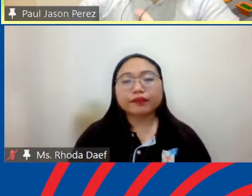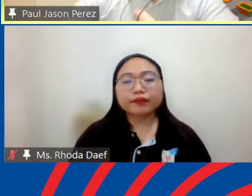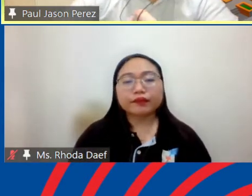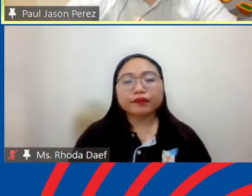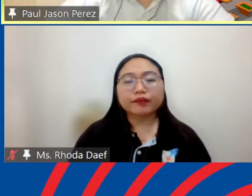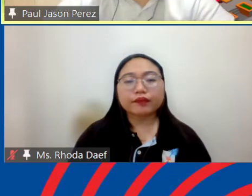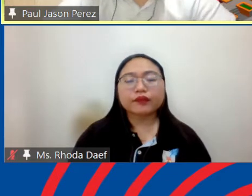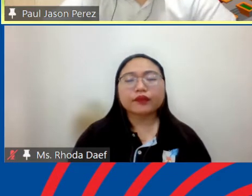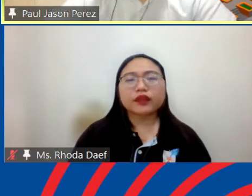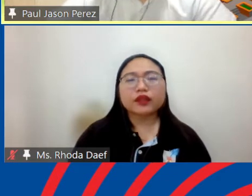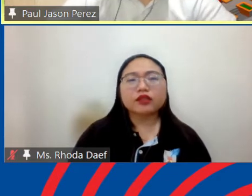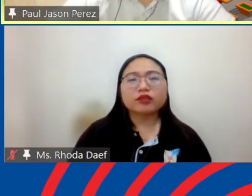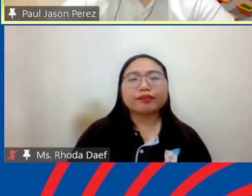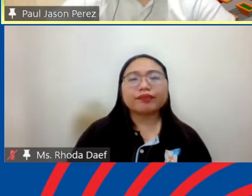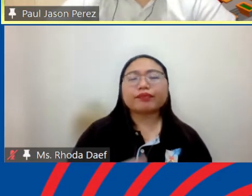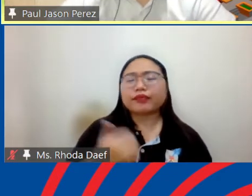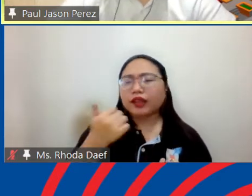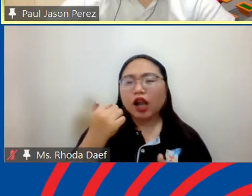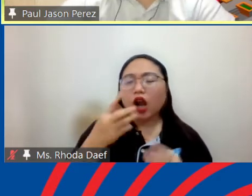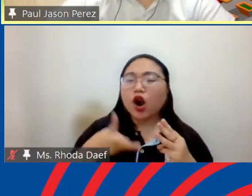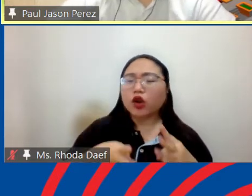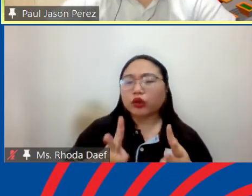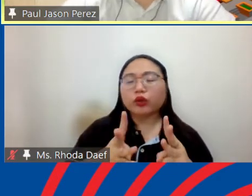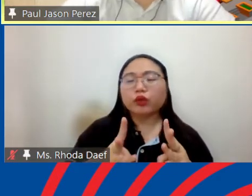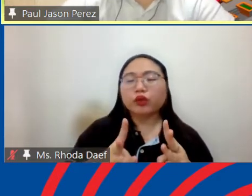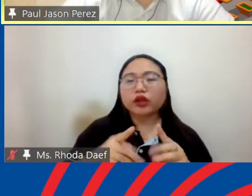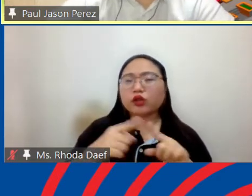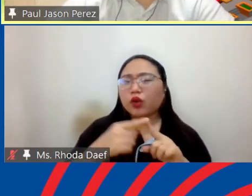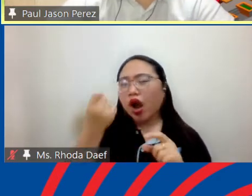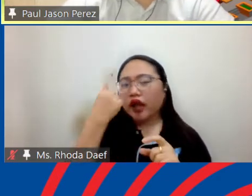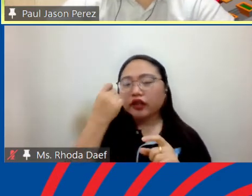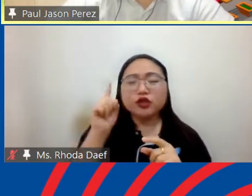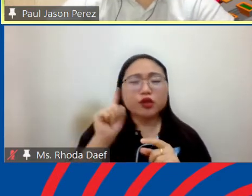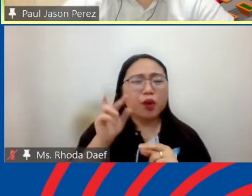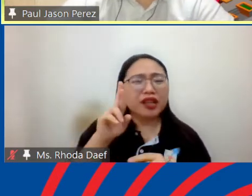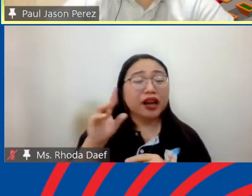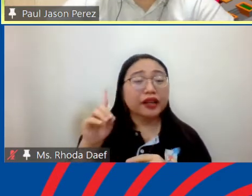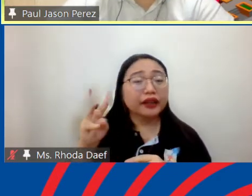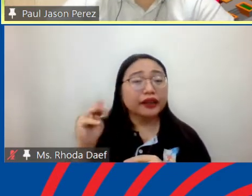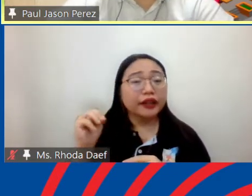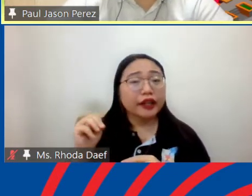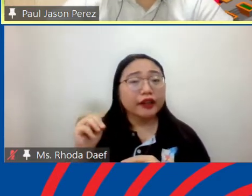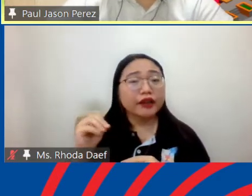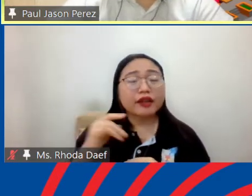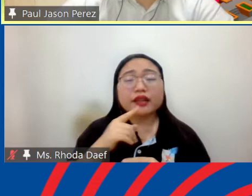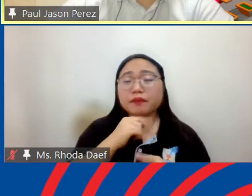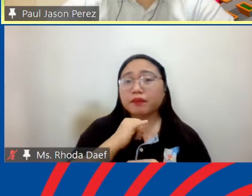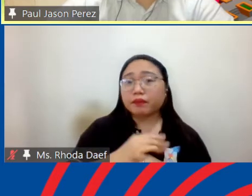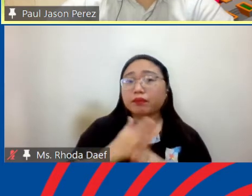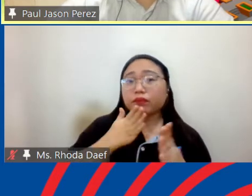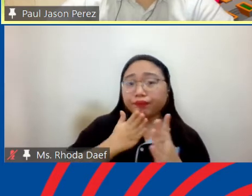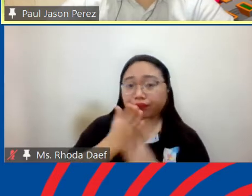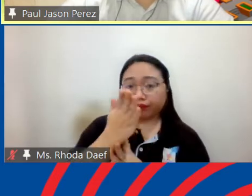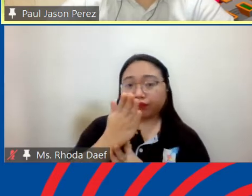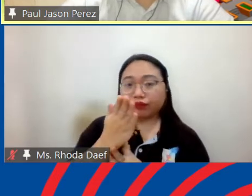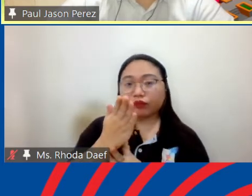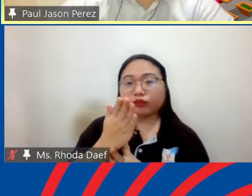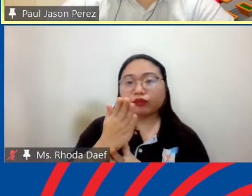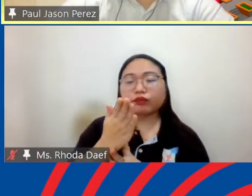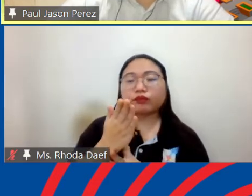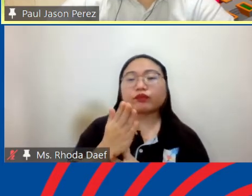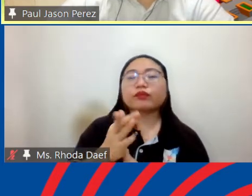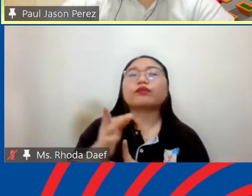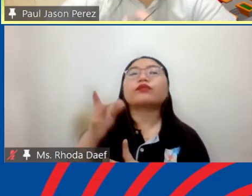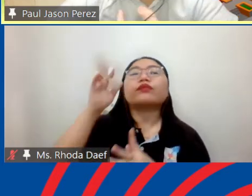And perhaps a better way for us to understand what research data management is through research data